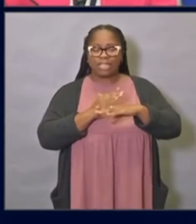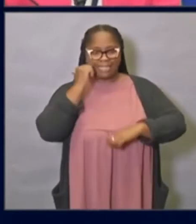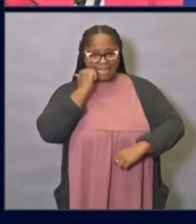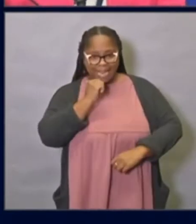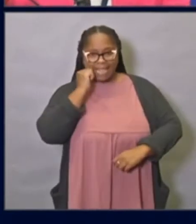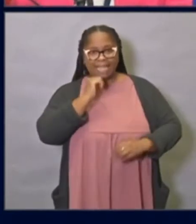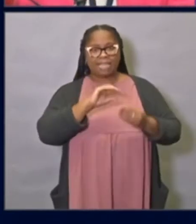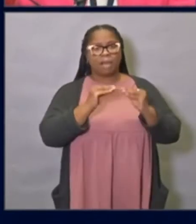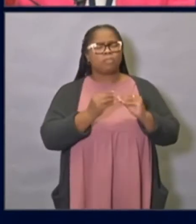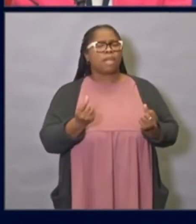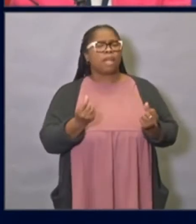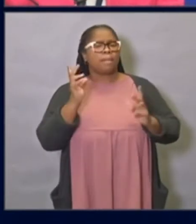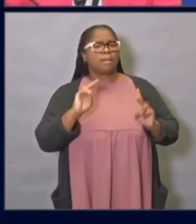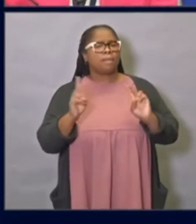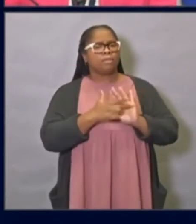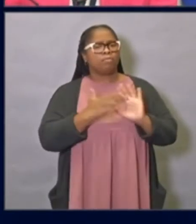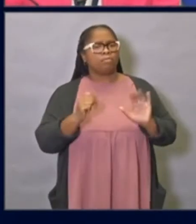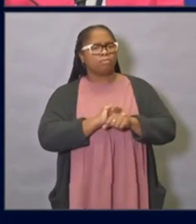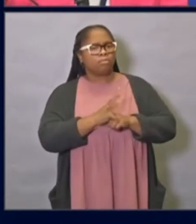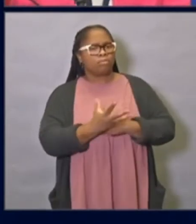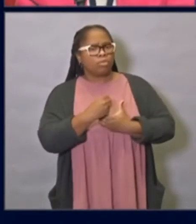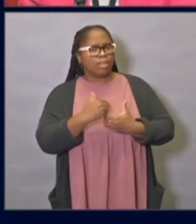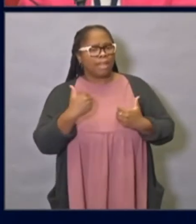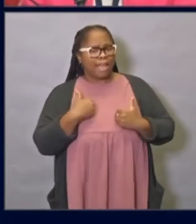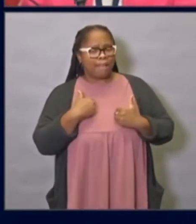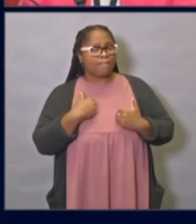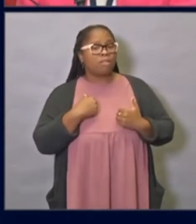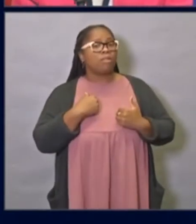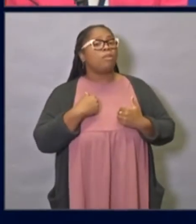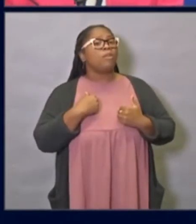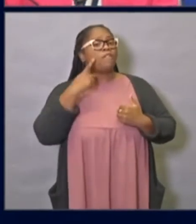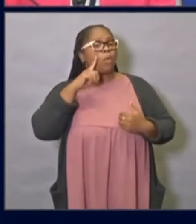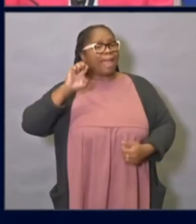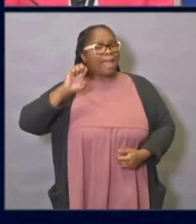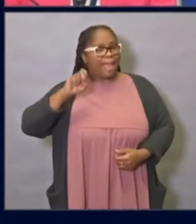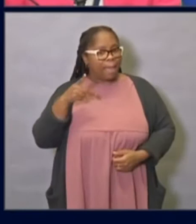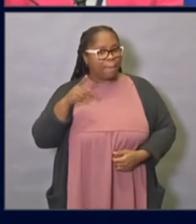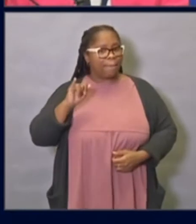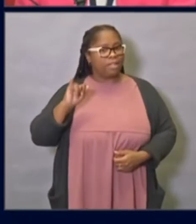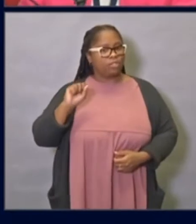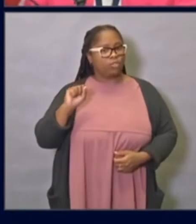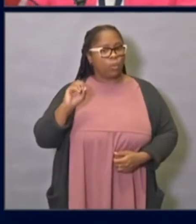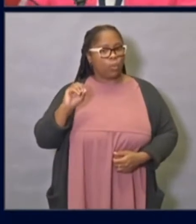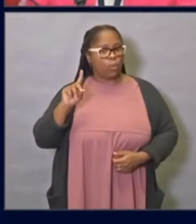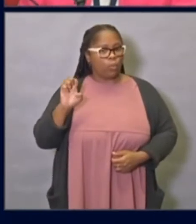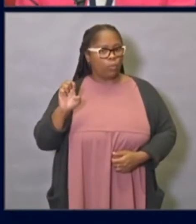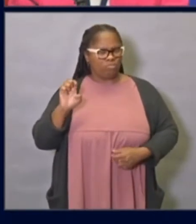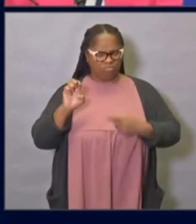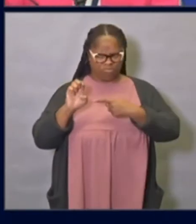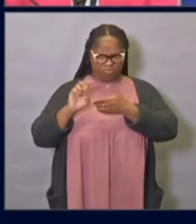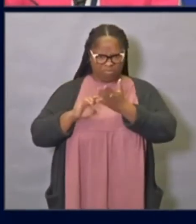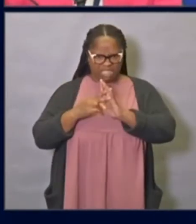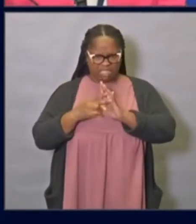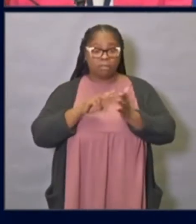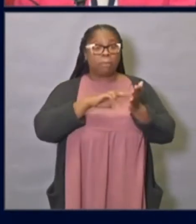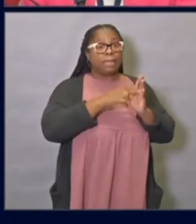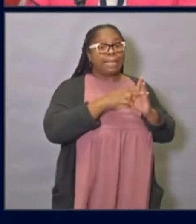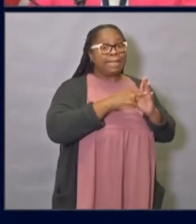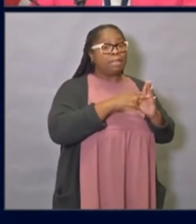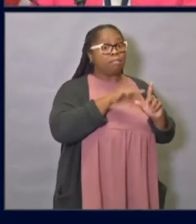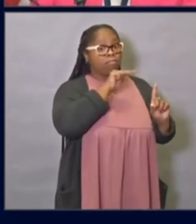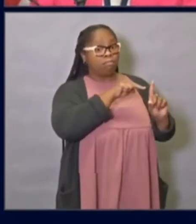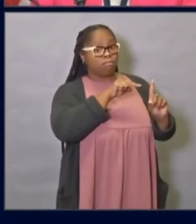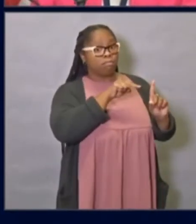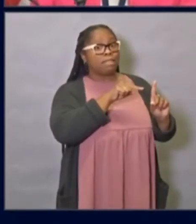daily number of COVID-19 cases by episode date. As a reminder, episode date is the date a person took a test or